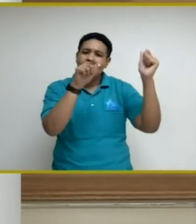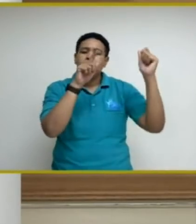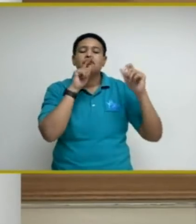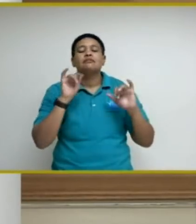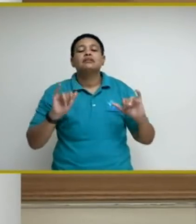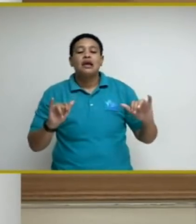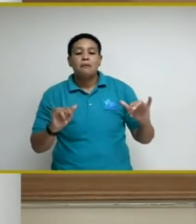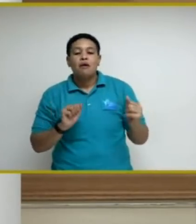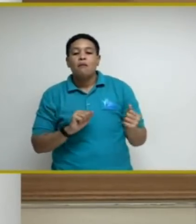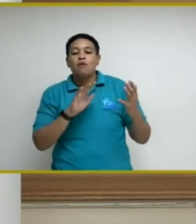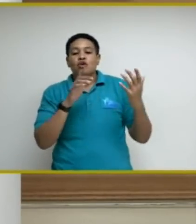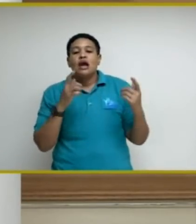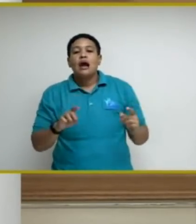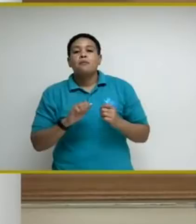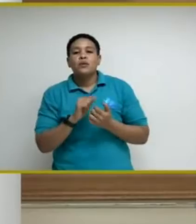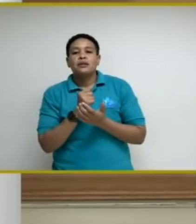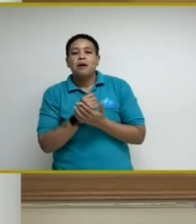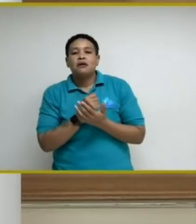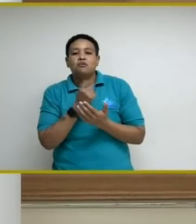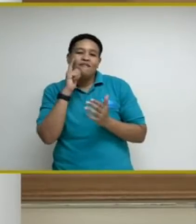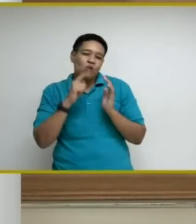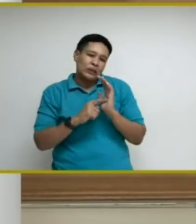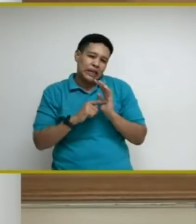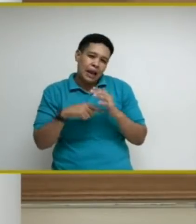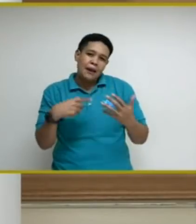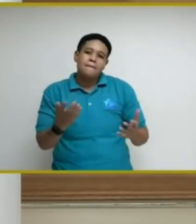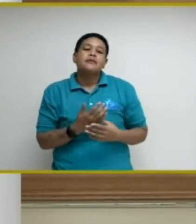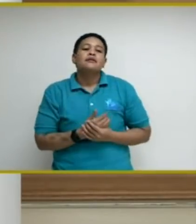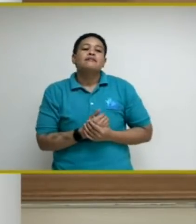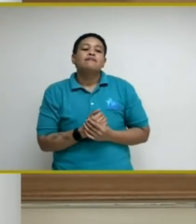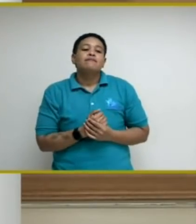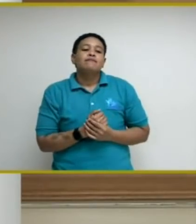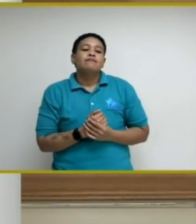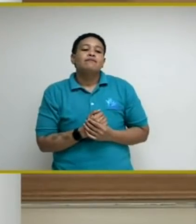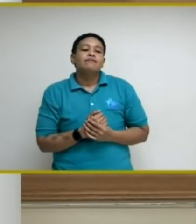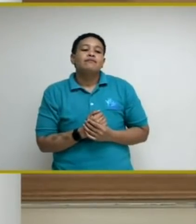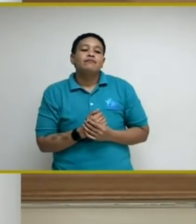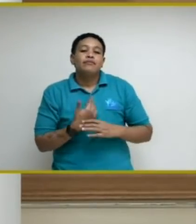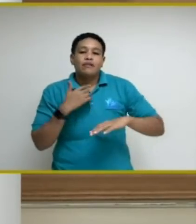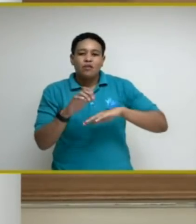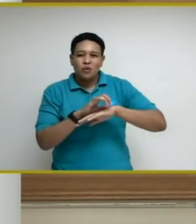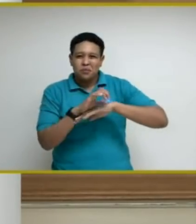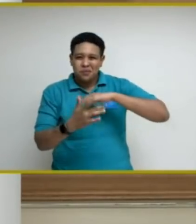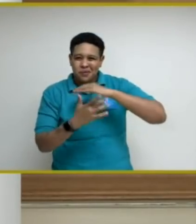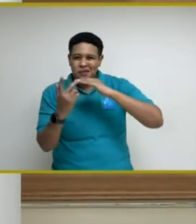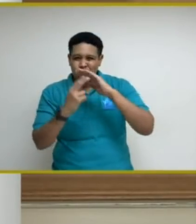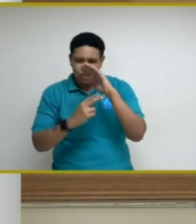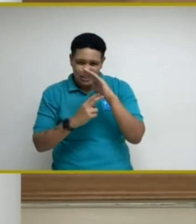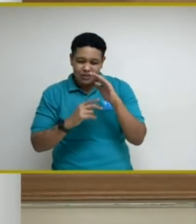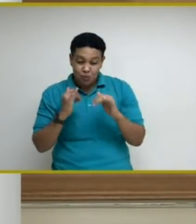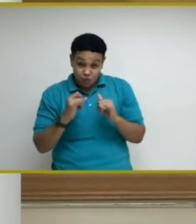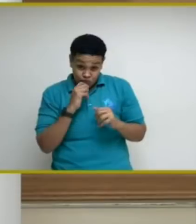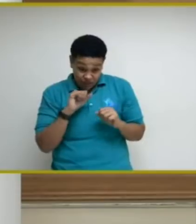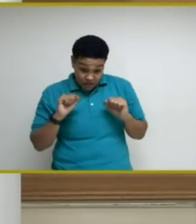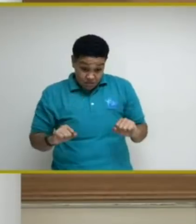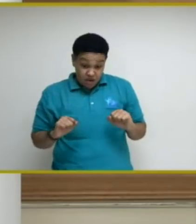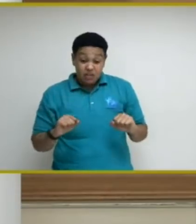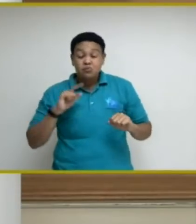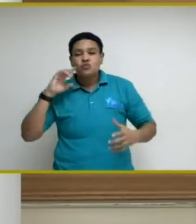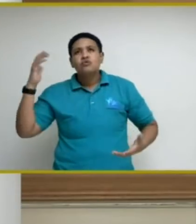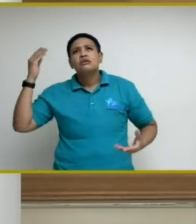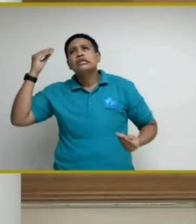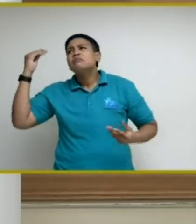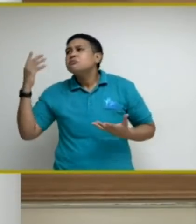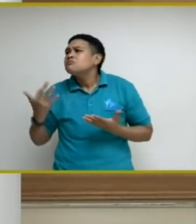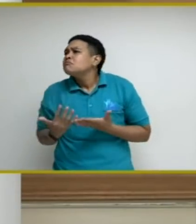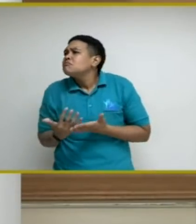approach clearly is taken with a passport, for example, which has digital reading that is possible to capture the data